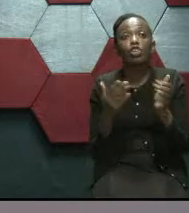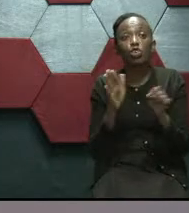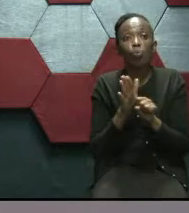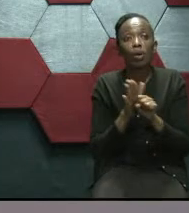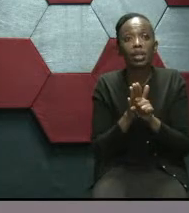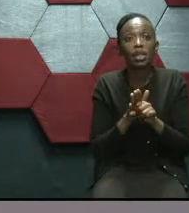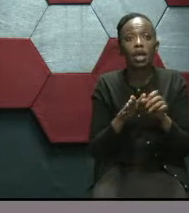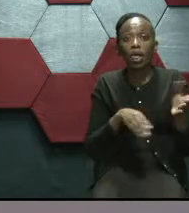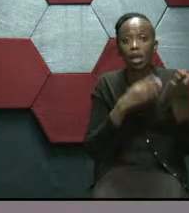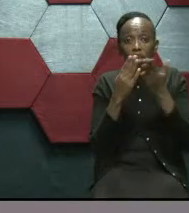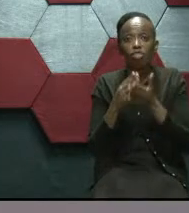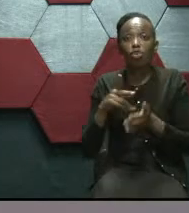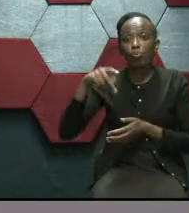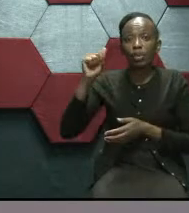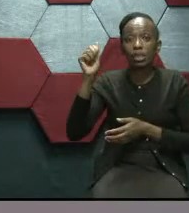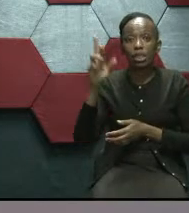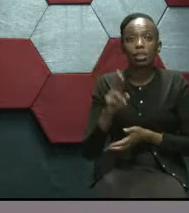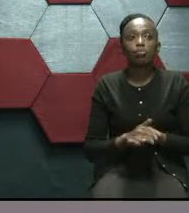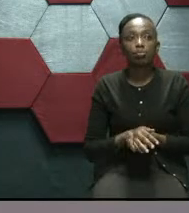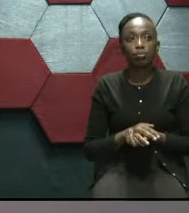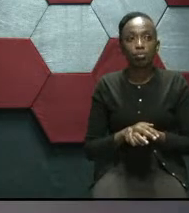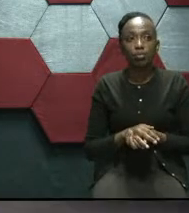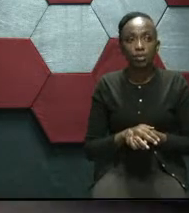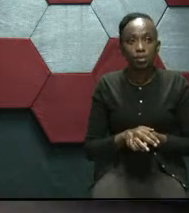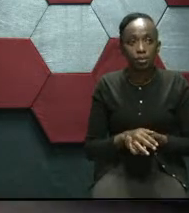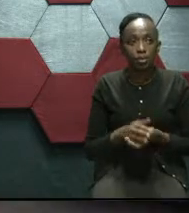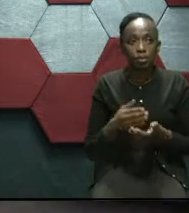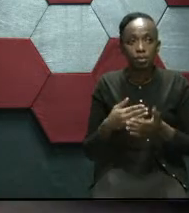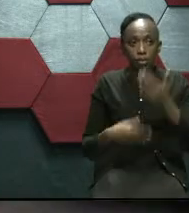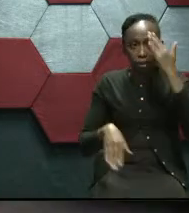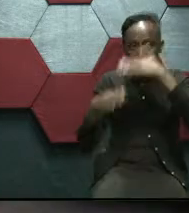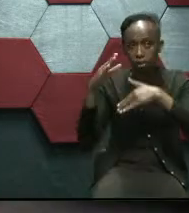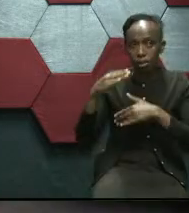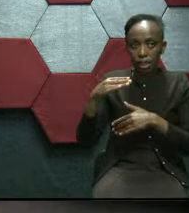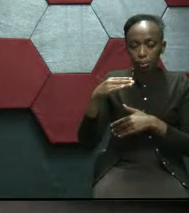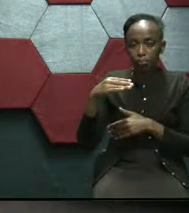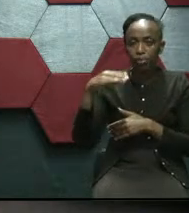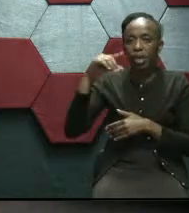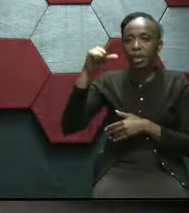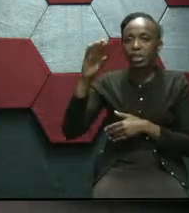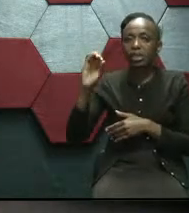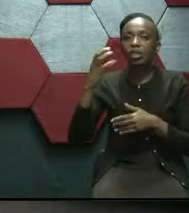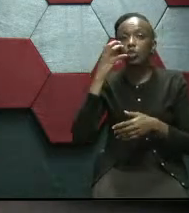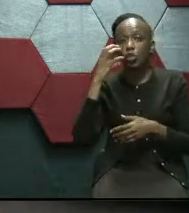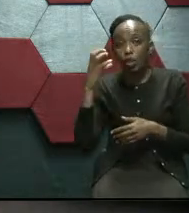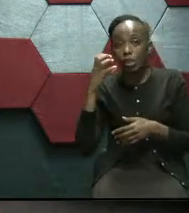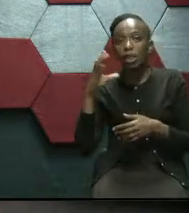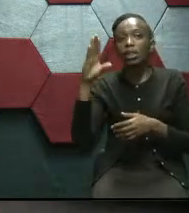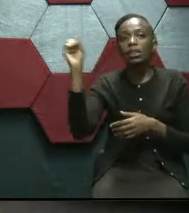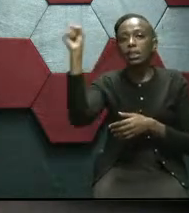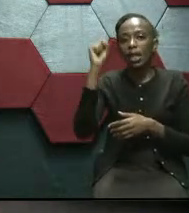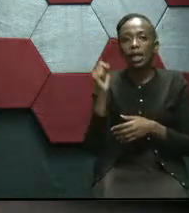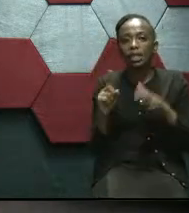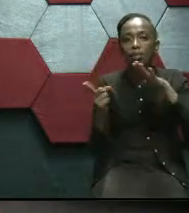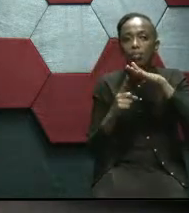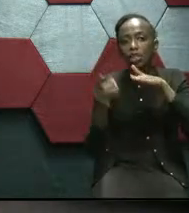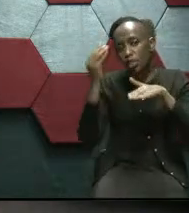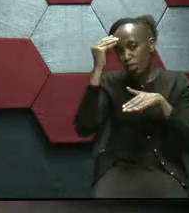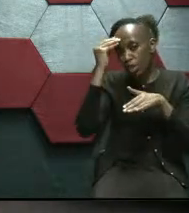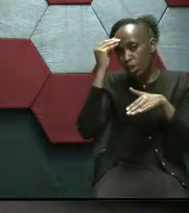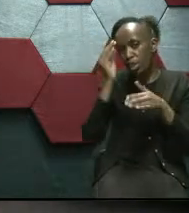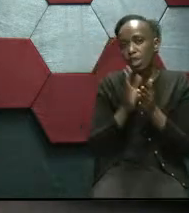and over to you, Mr. Peter Ndegwa. Professor George Bagoha, Cabinet Secretary, Ministry of